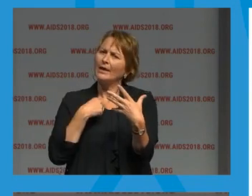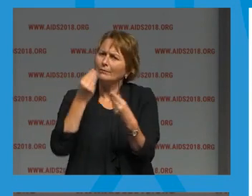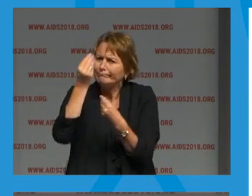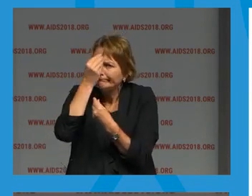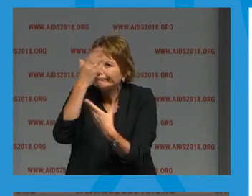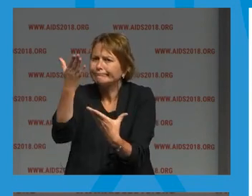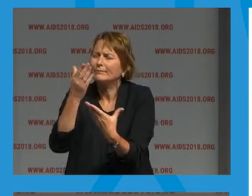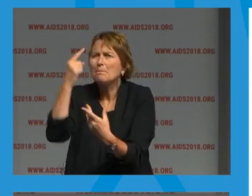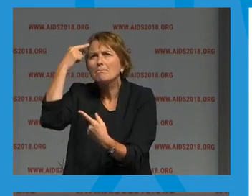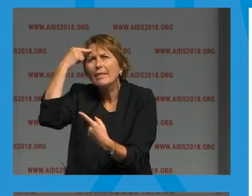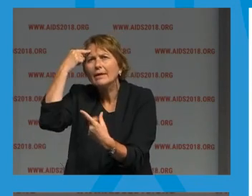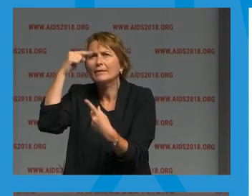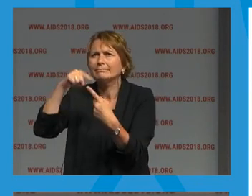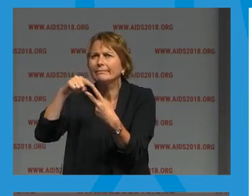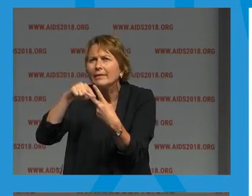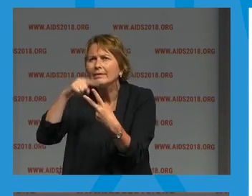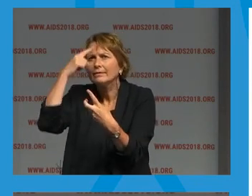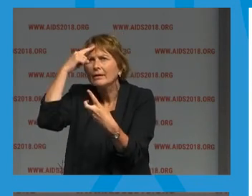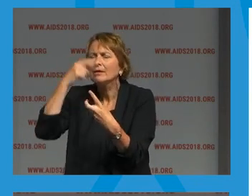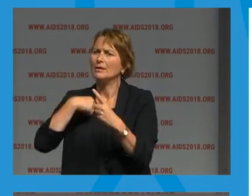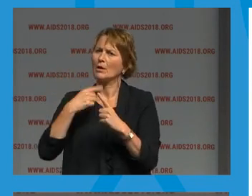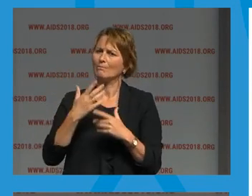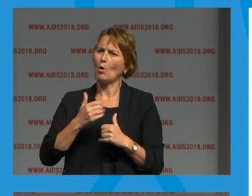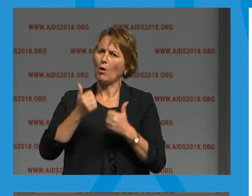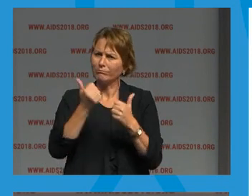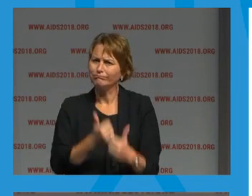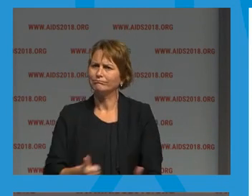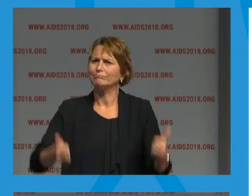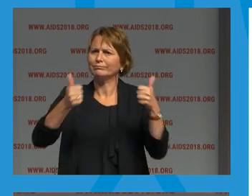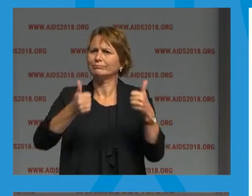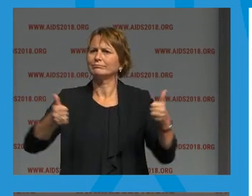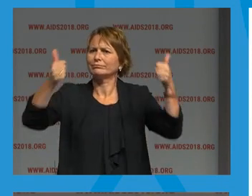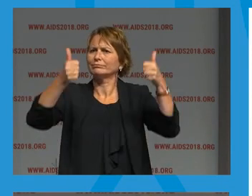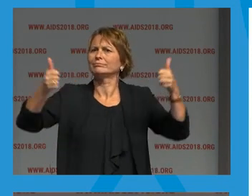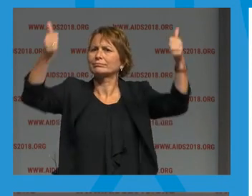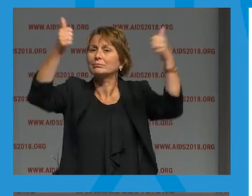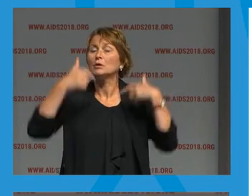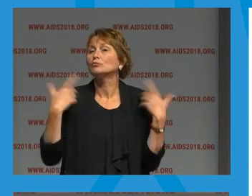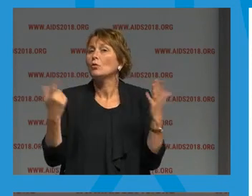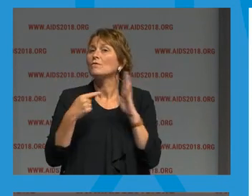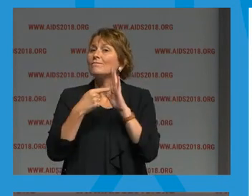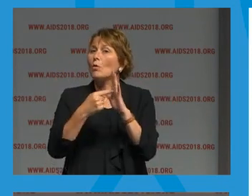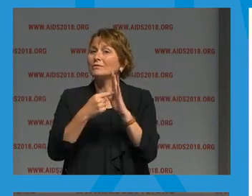into where we can improve and what needs to be done. Where are we in Eastern and Southern